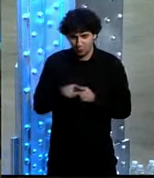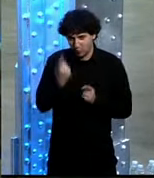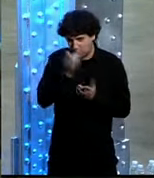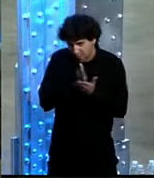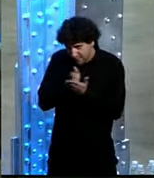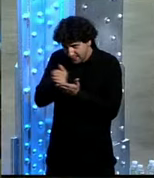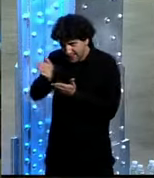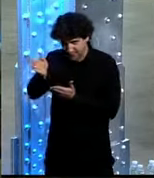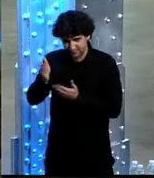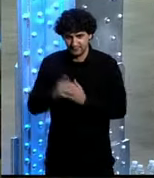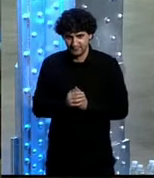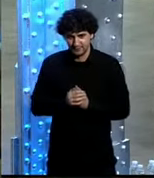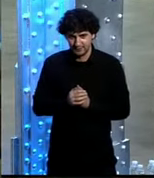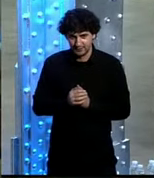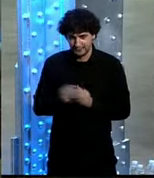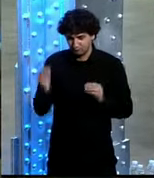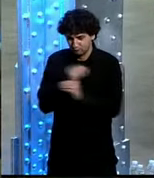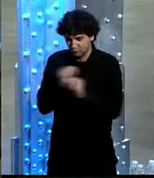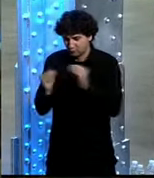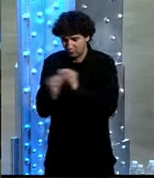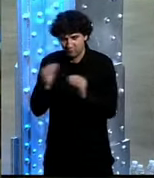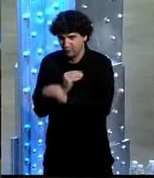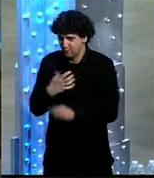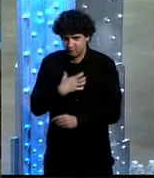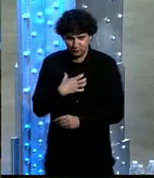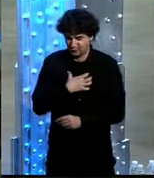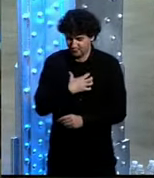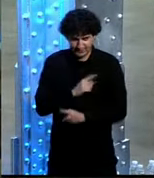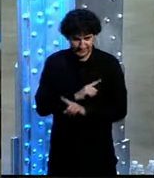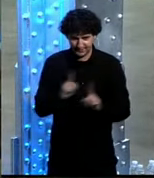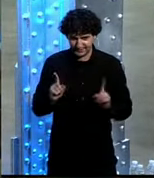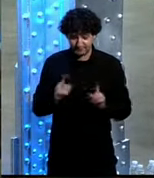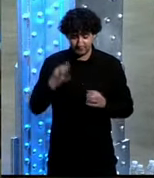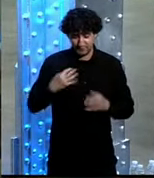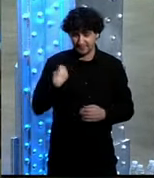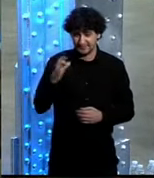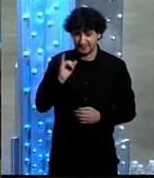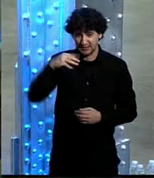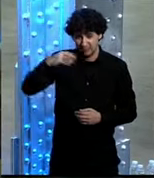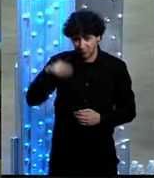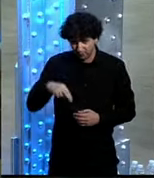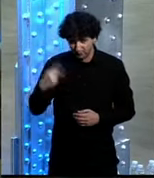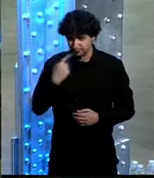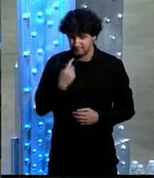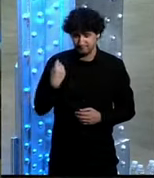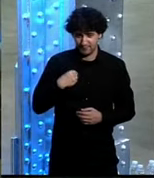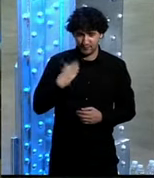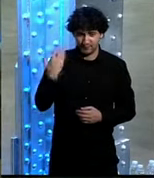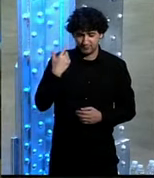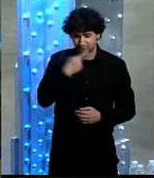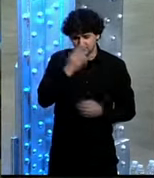you cannot do anything without you cannot really check whether that's true or not. You cannot ask or anything. This is a ready product you